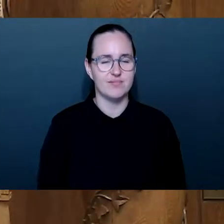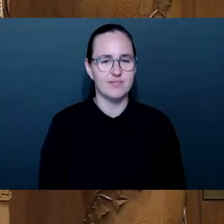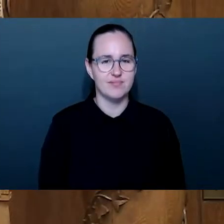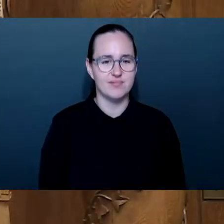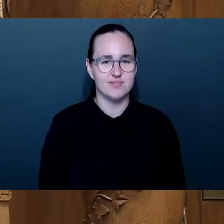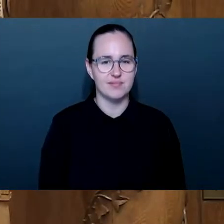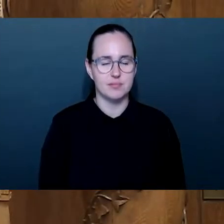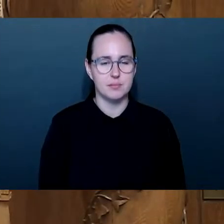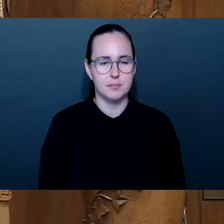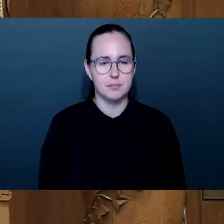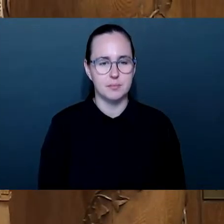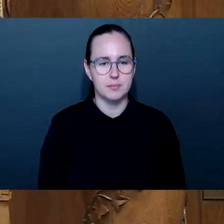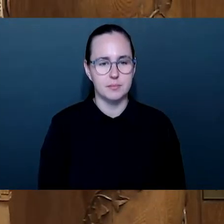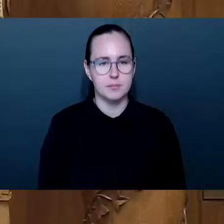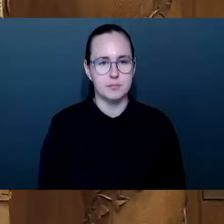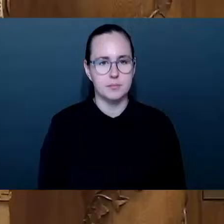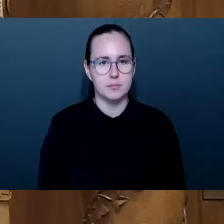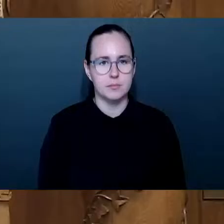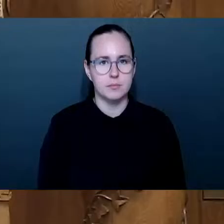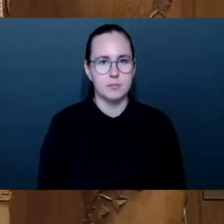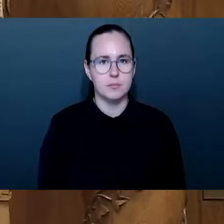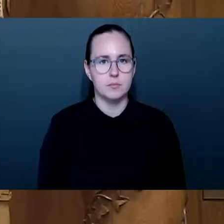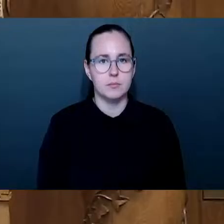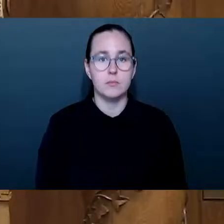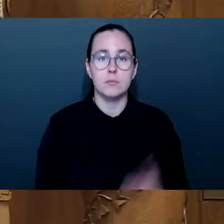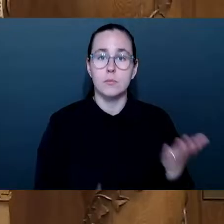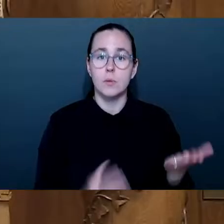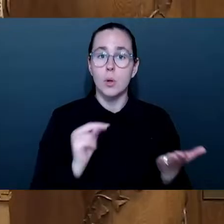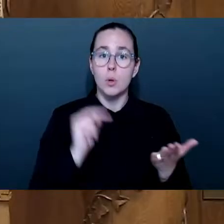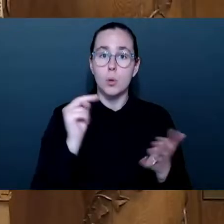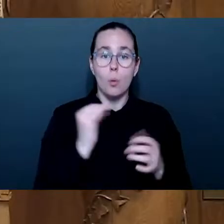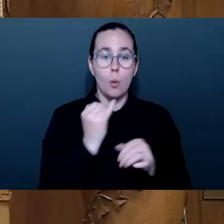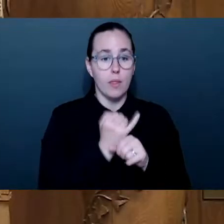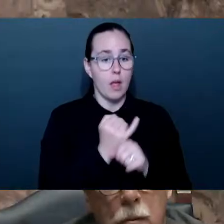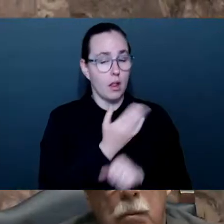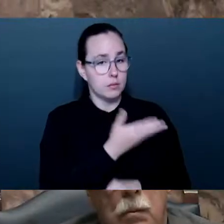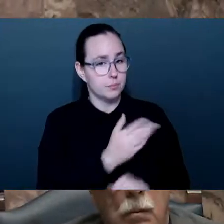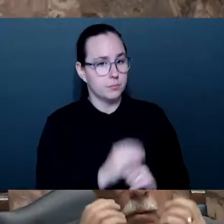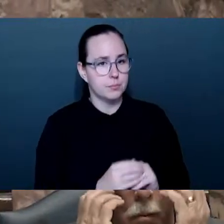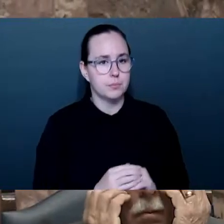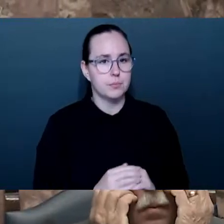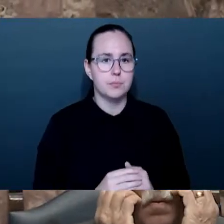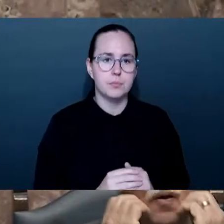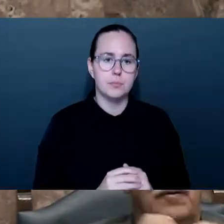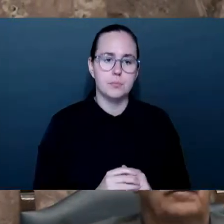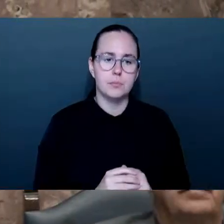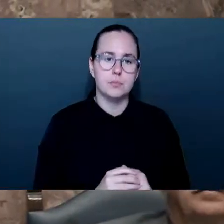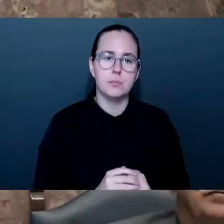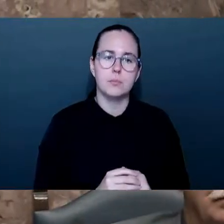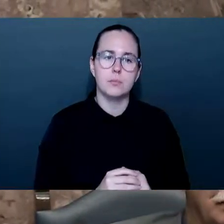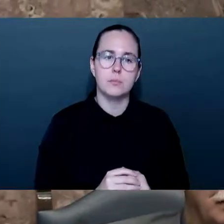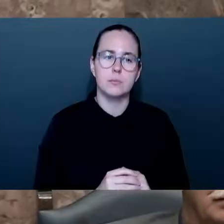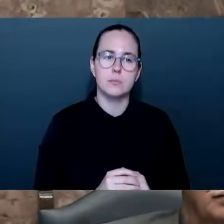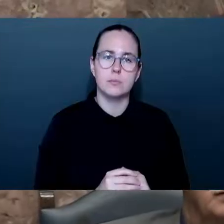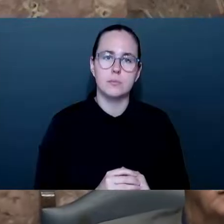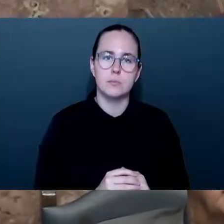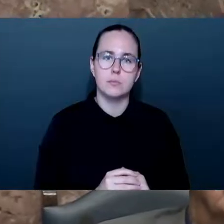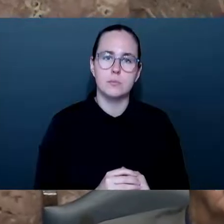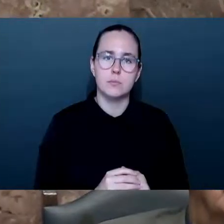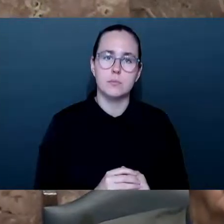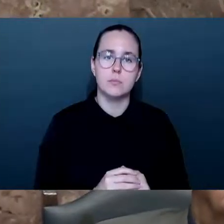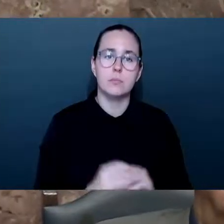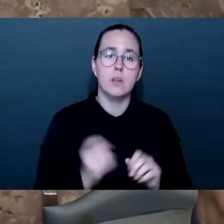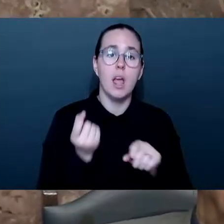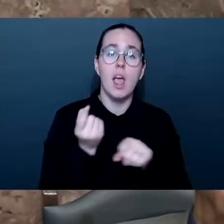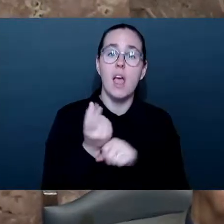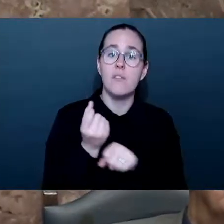Member for North Island. Every third Tuesday of November is National Grief and Bereavement Day. It's a day to acknowledge a universal